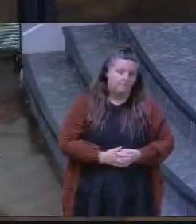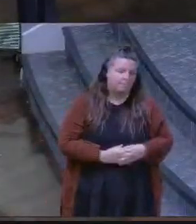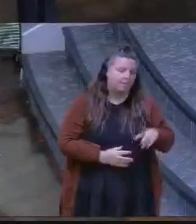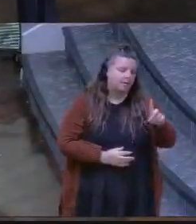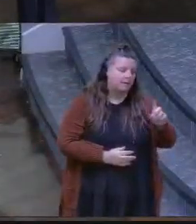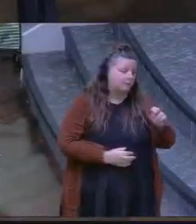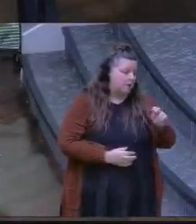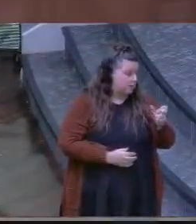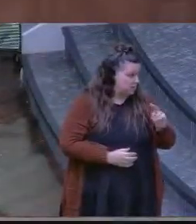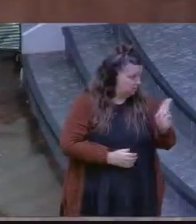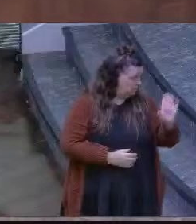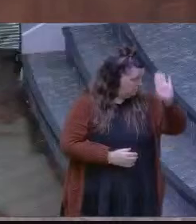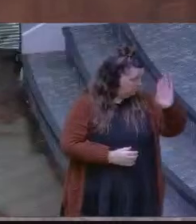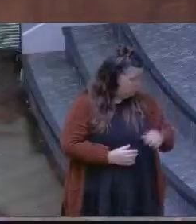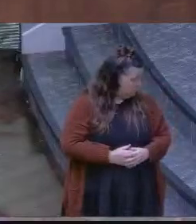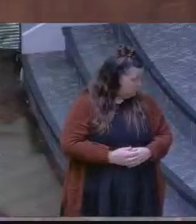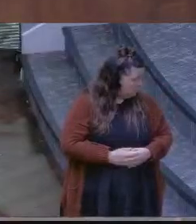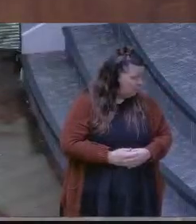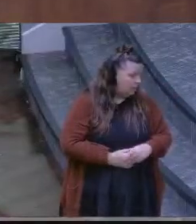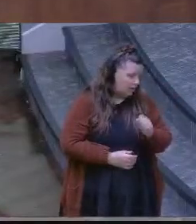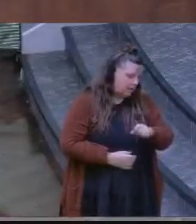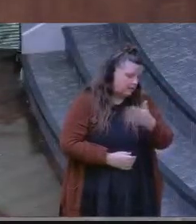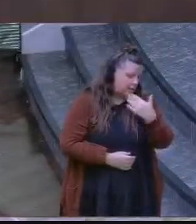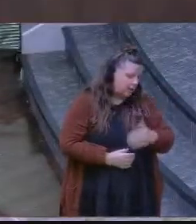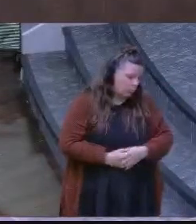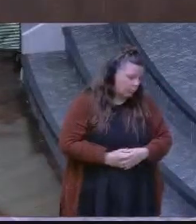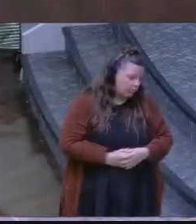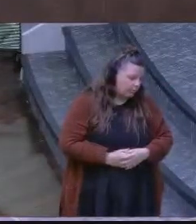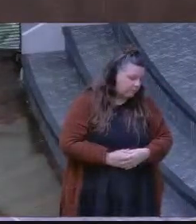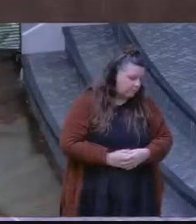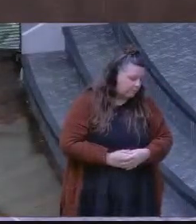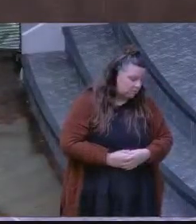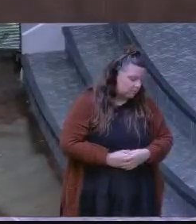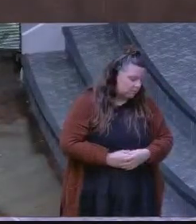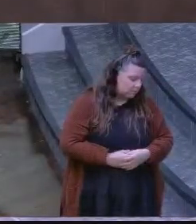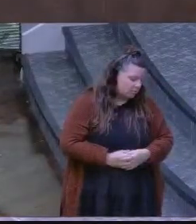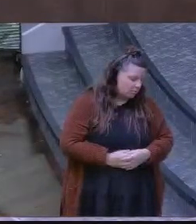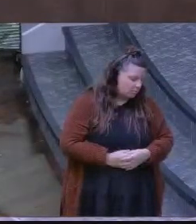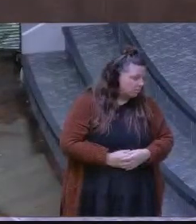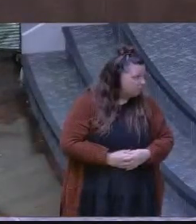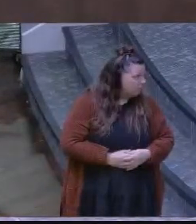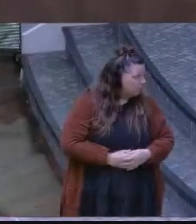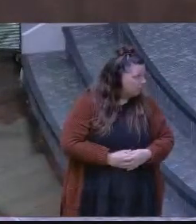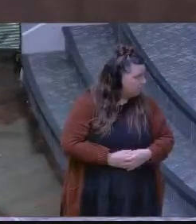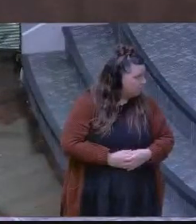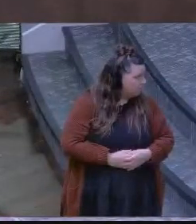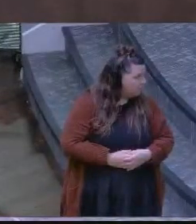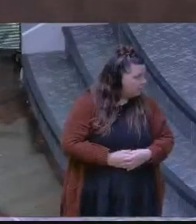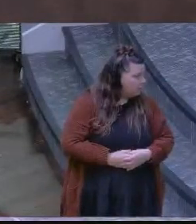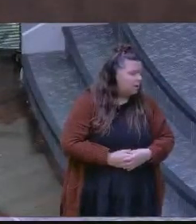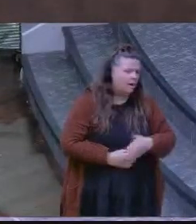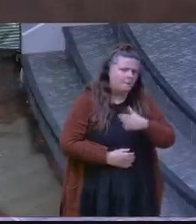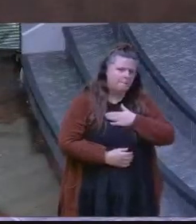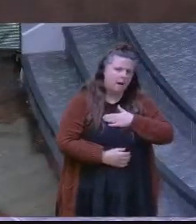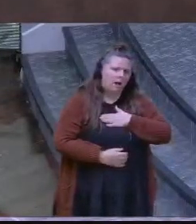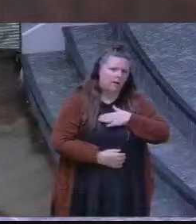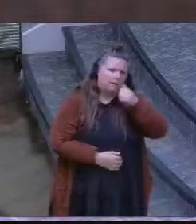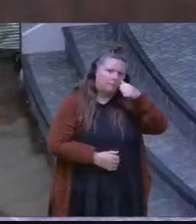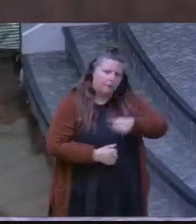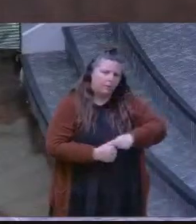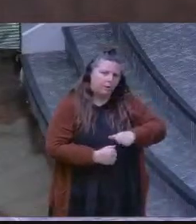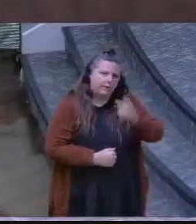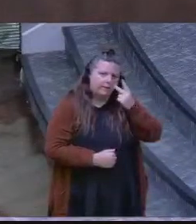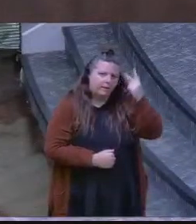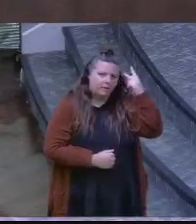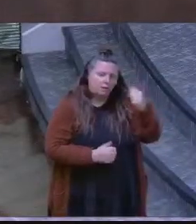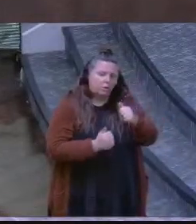I think you had a question? Yes, ma'am, thank you. My recollection with the cameras, what was done before